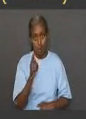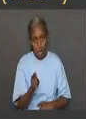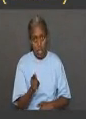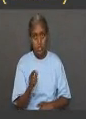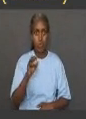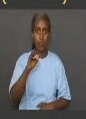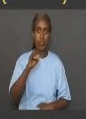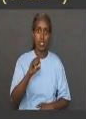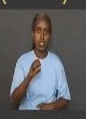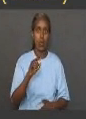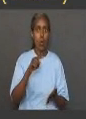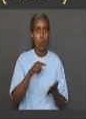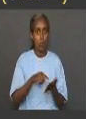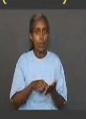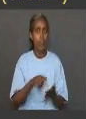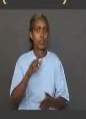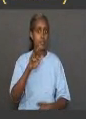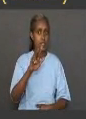of